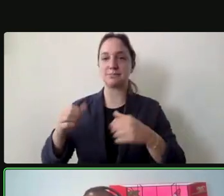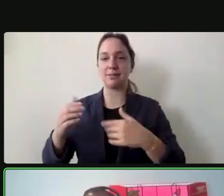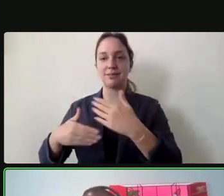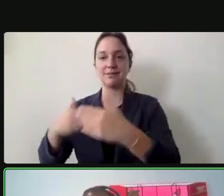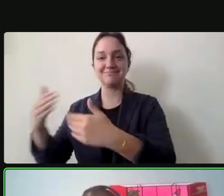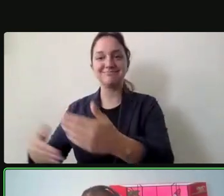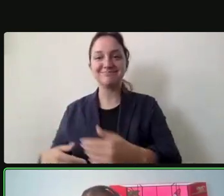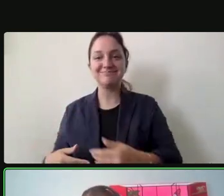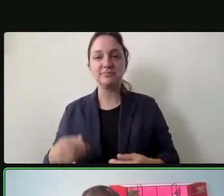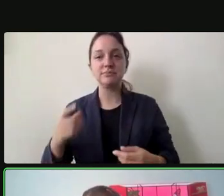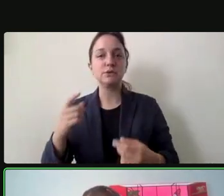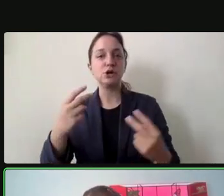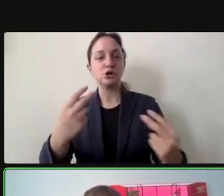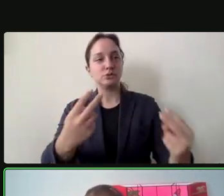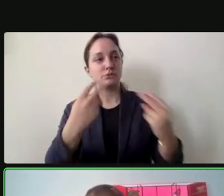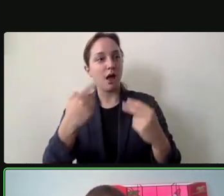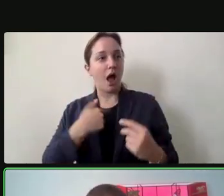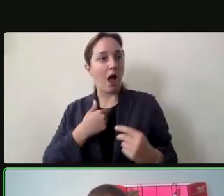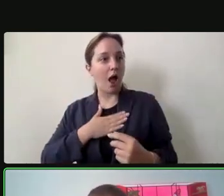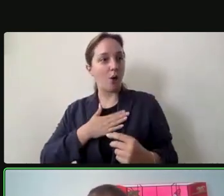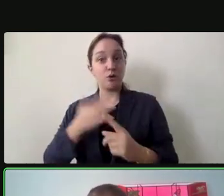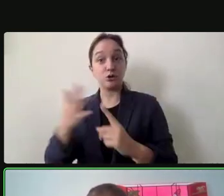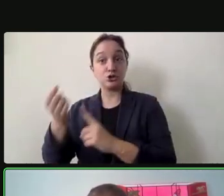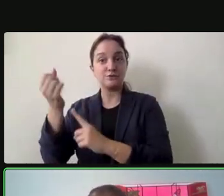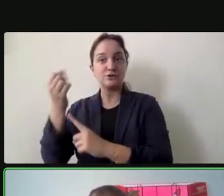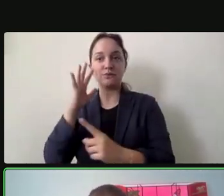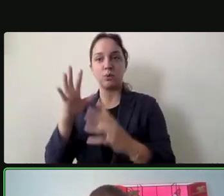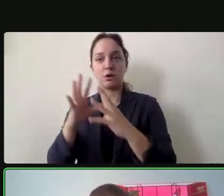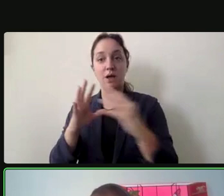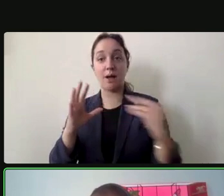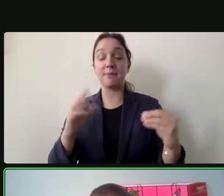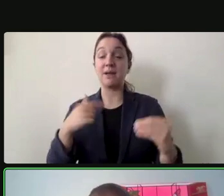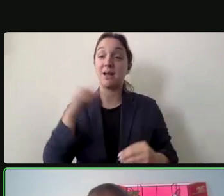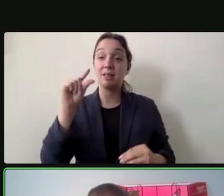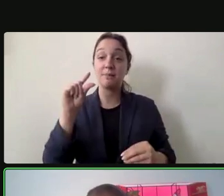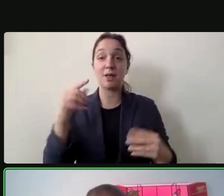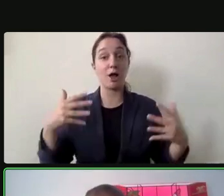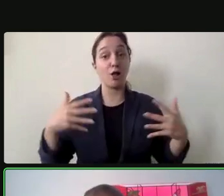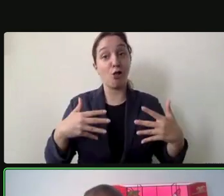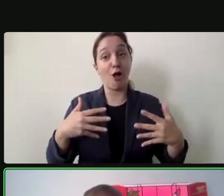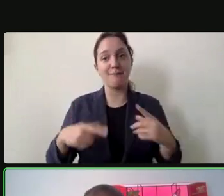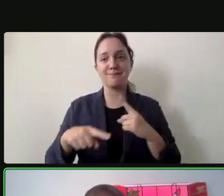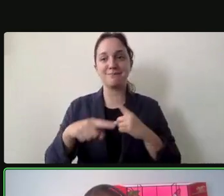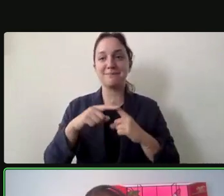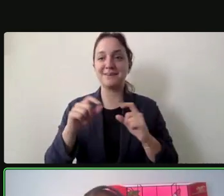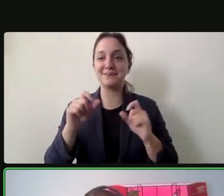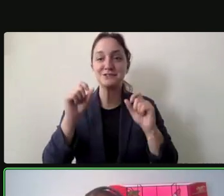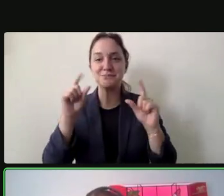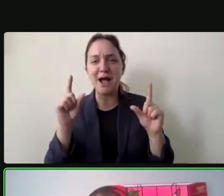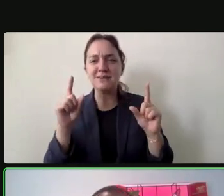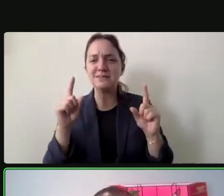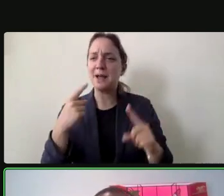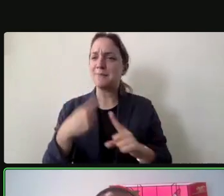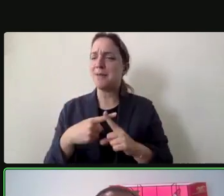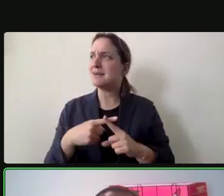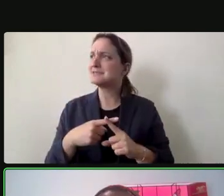moment. I was alarmed and surprised, and I guess